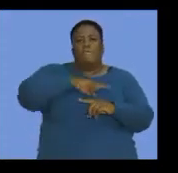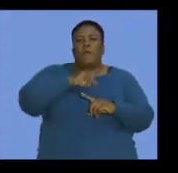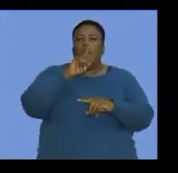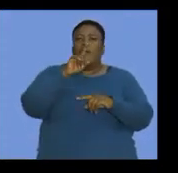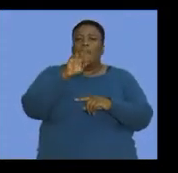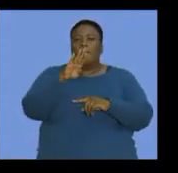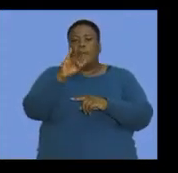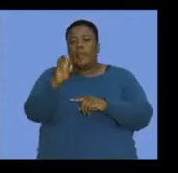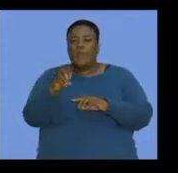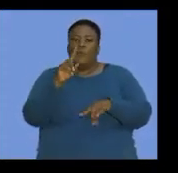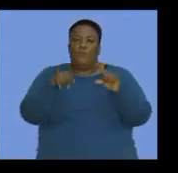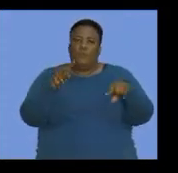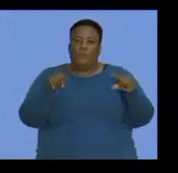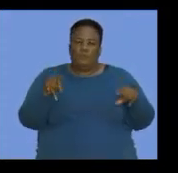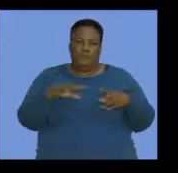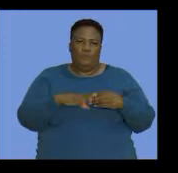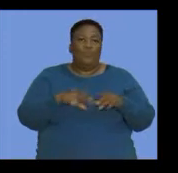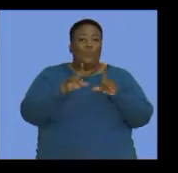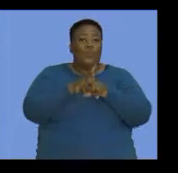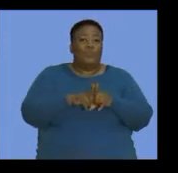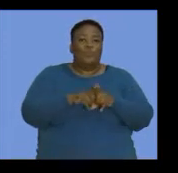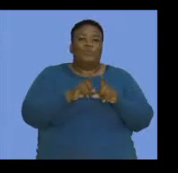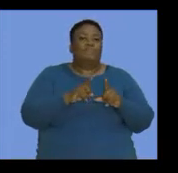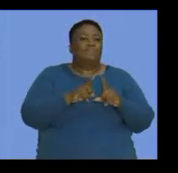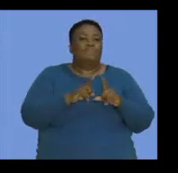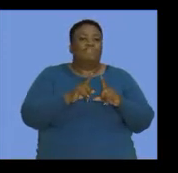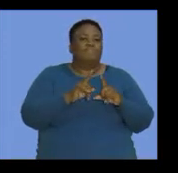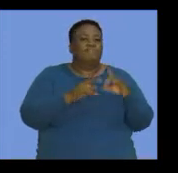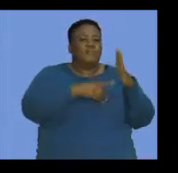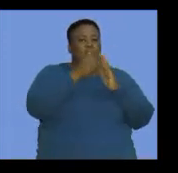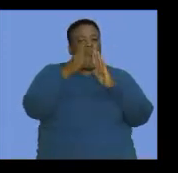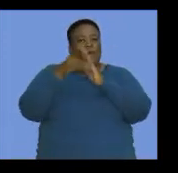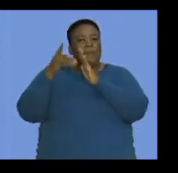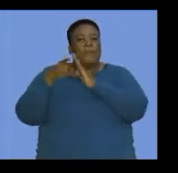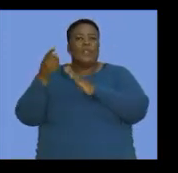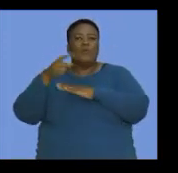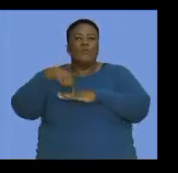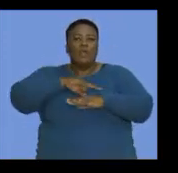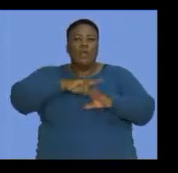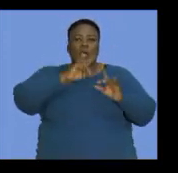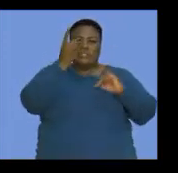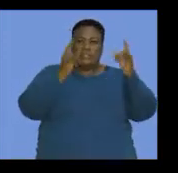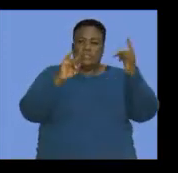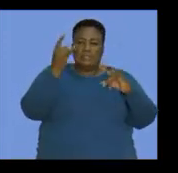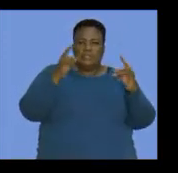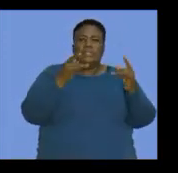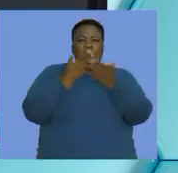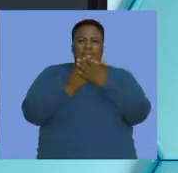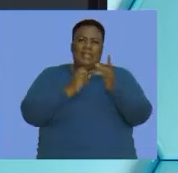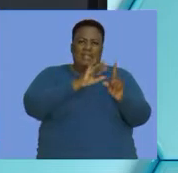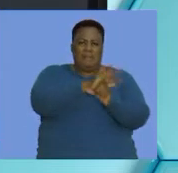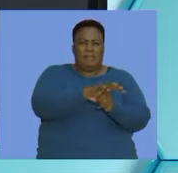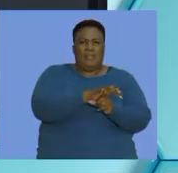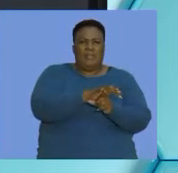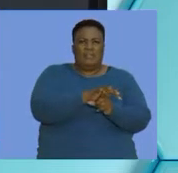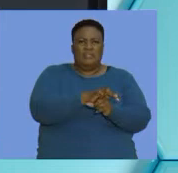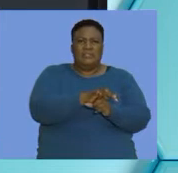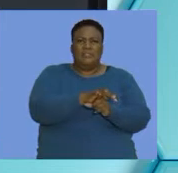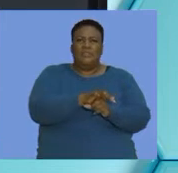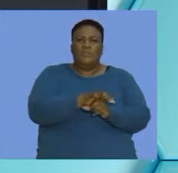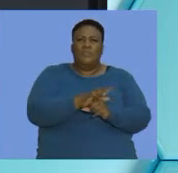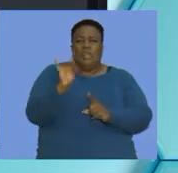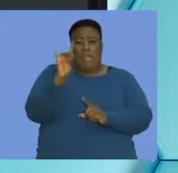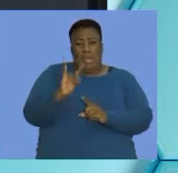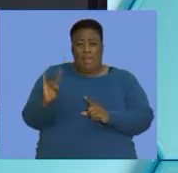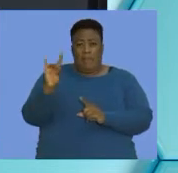Urbanization and how the development of our cities have impacted on the diversity of animals living in and around. So